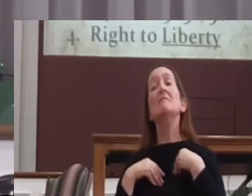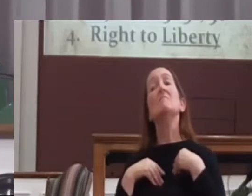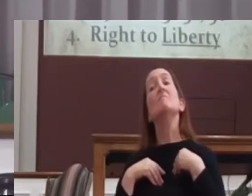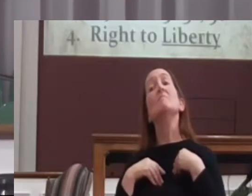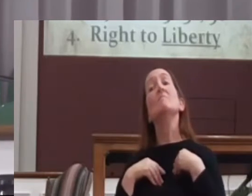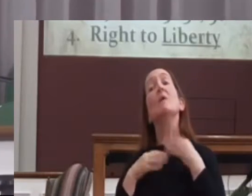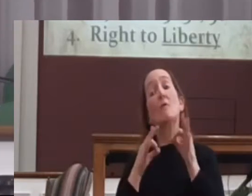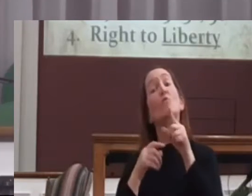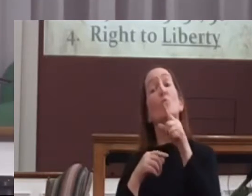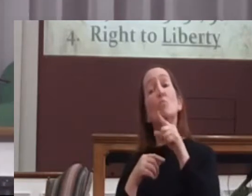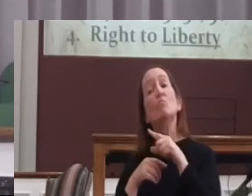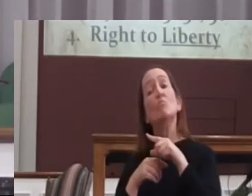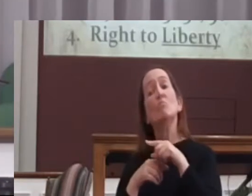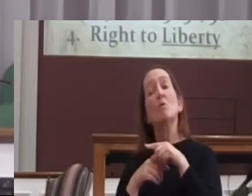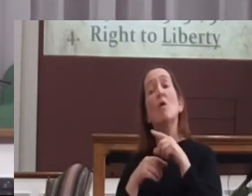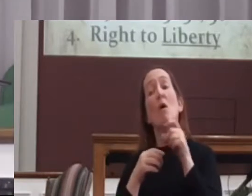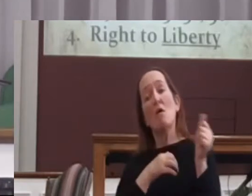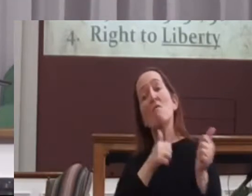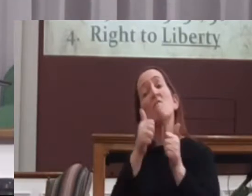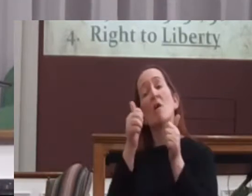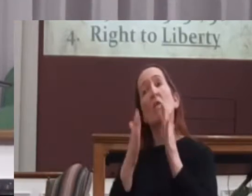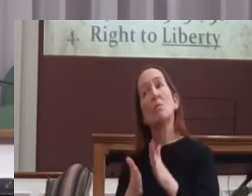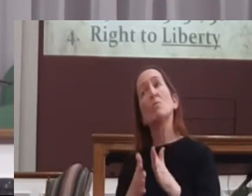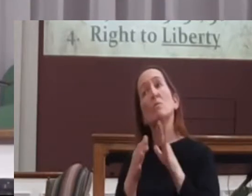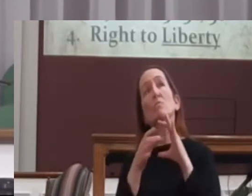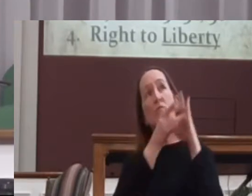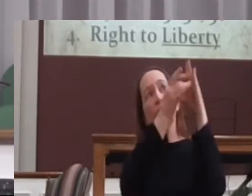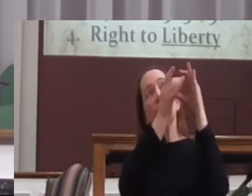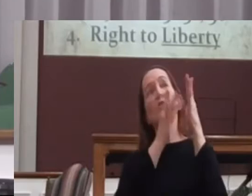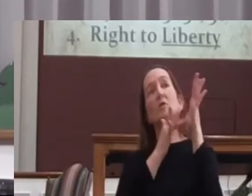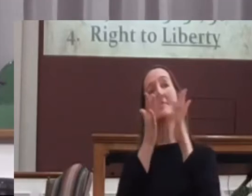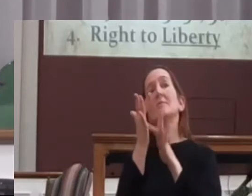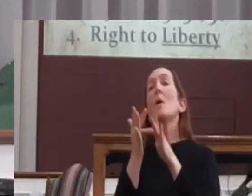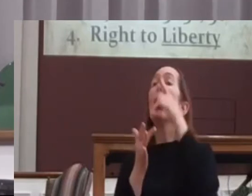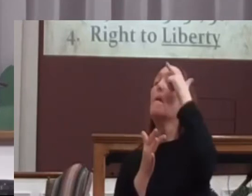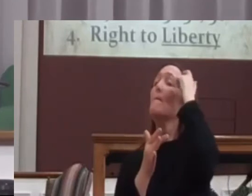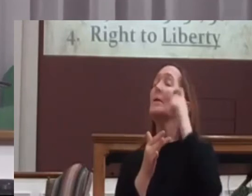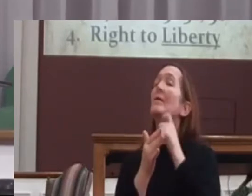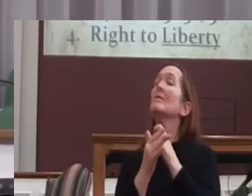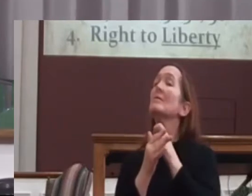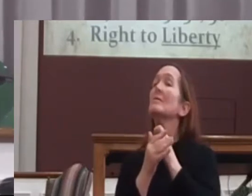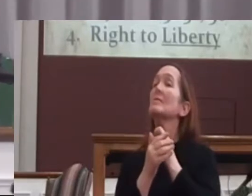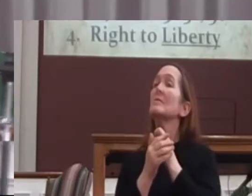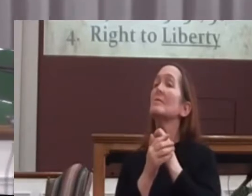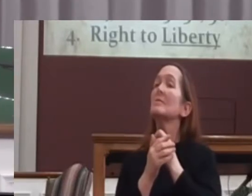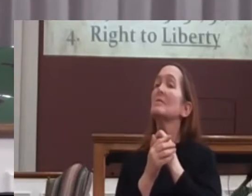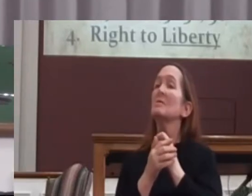That's not acceptable as a follower of Jesus.